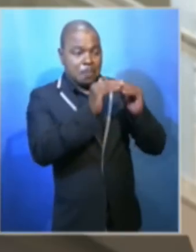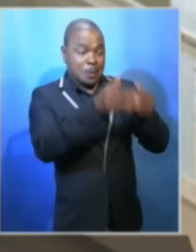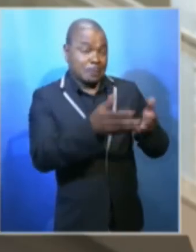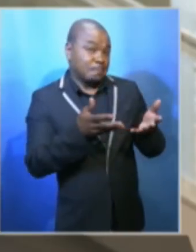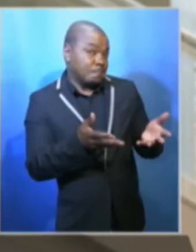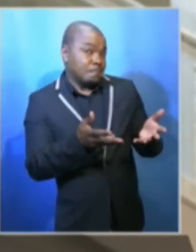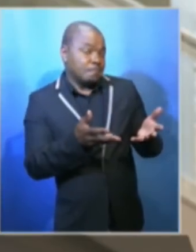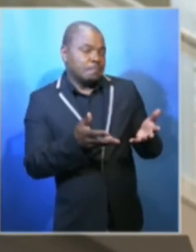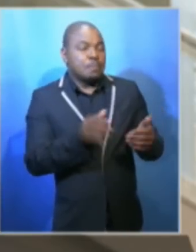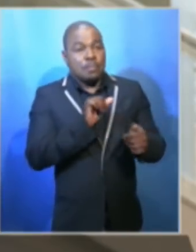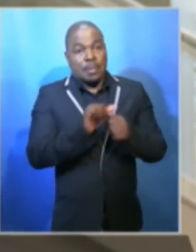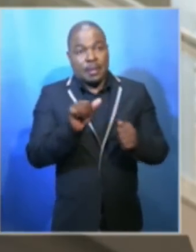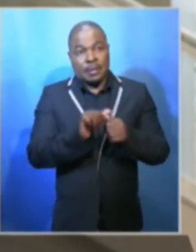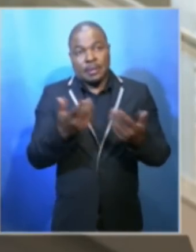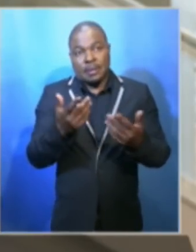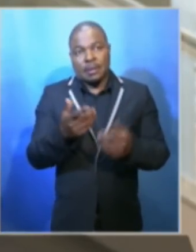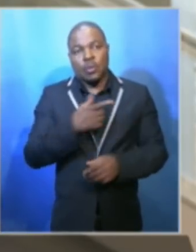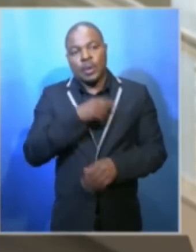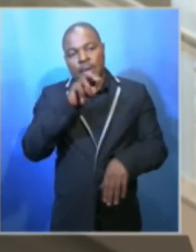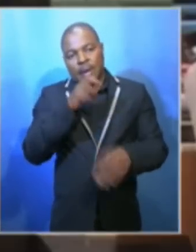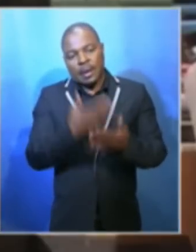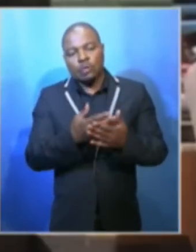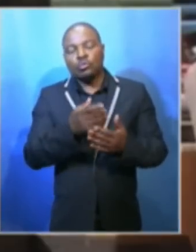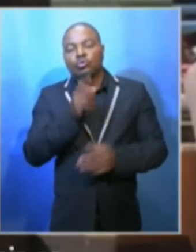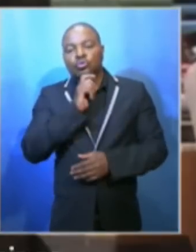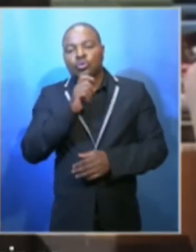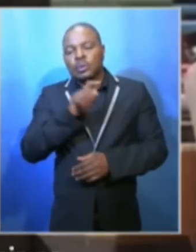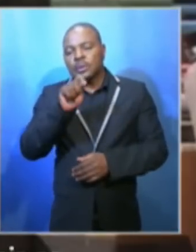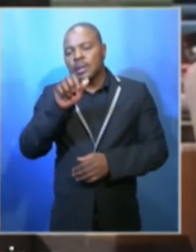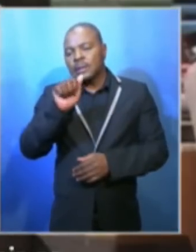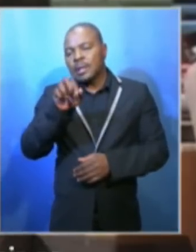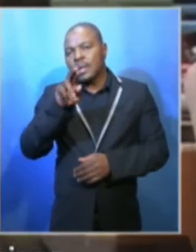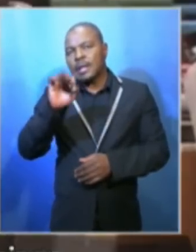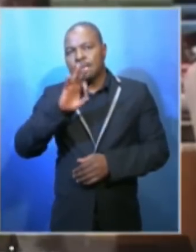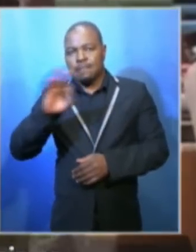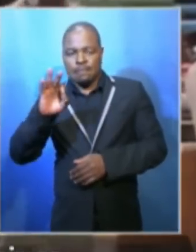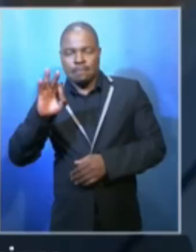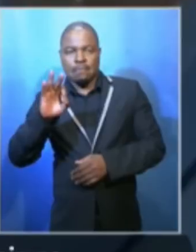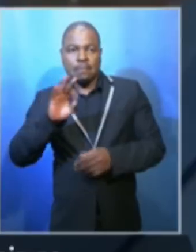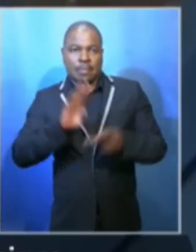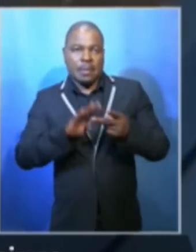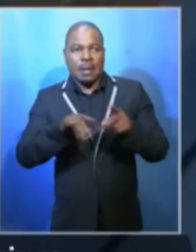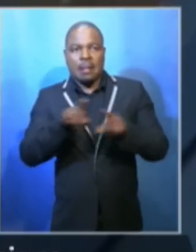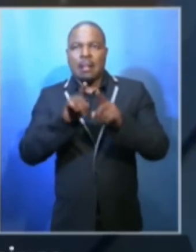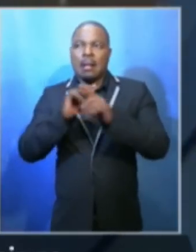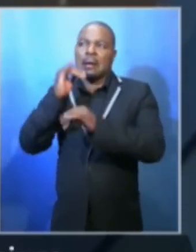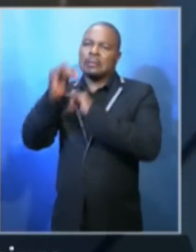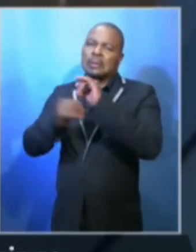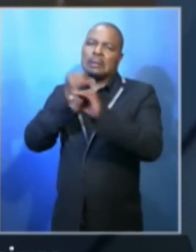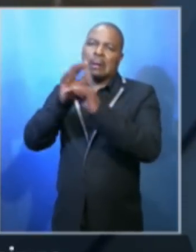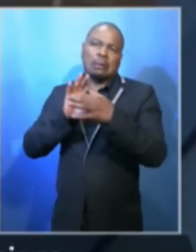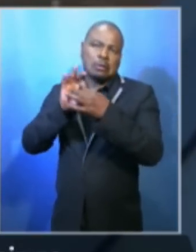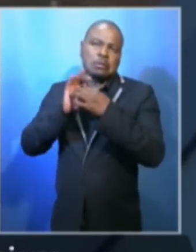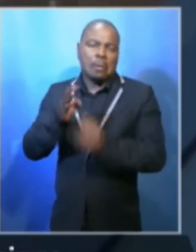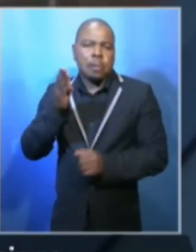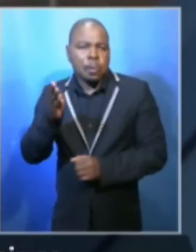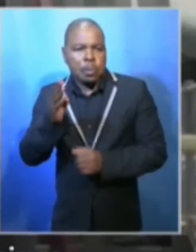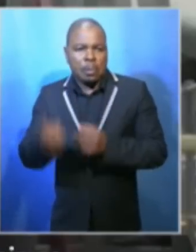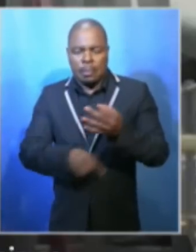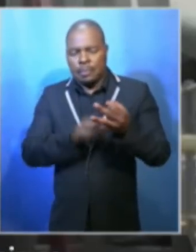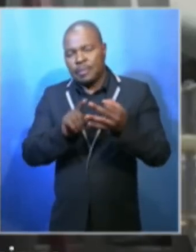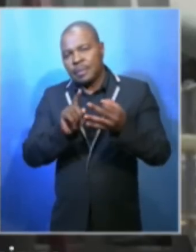Can certain tariffs be implemented? There's a big question mark. Obviously, it has got like international relations, it has got like a stance